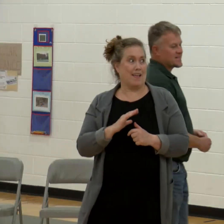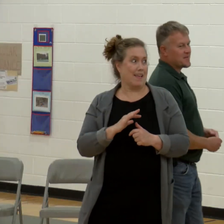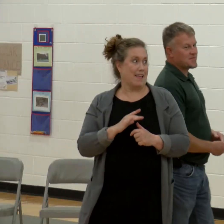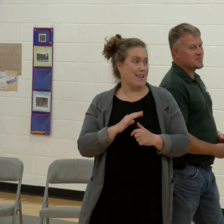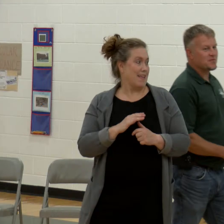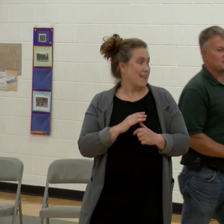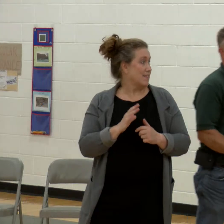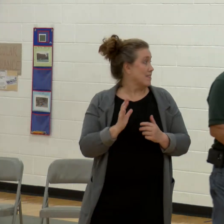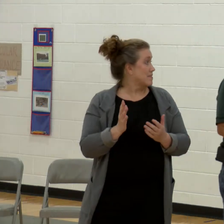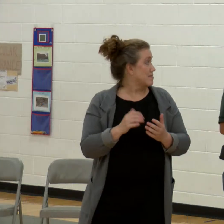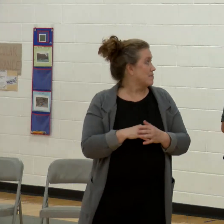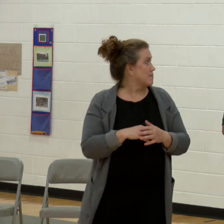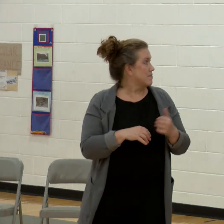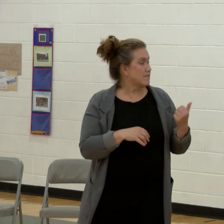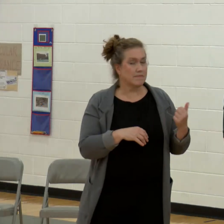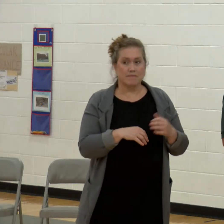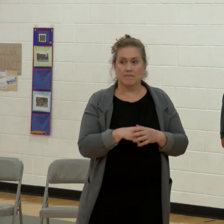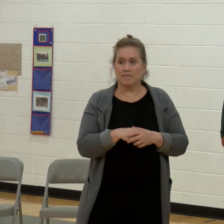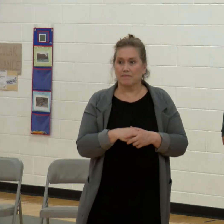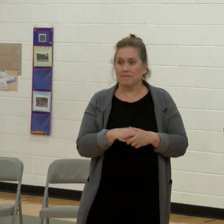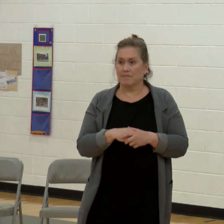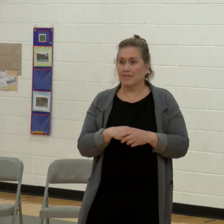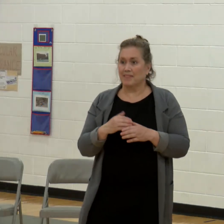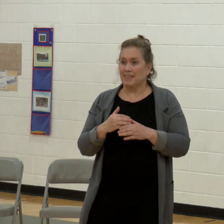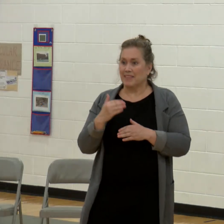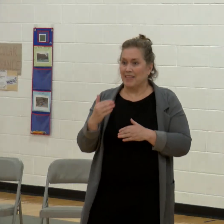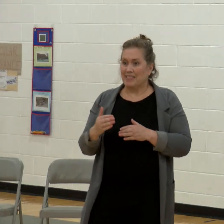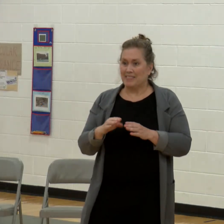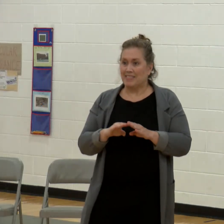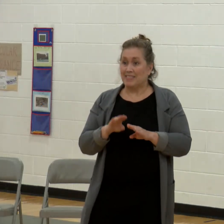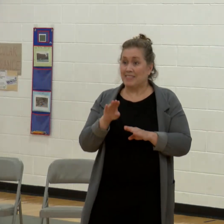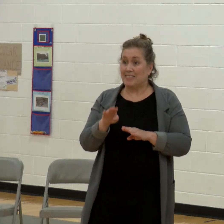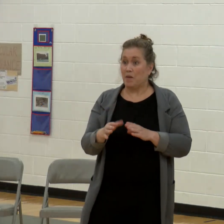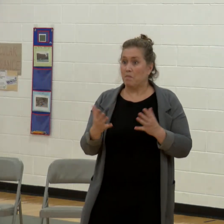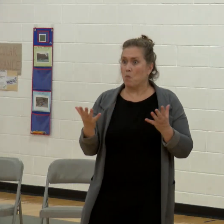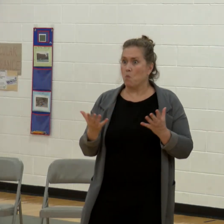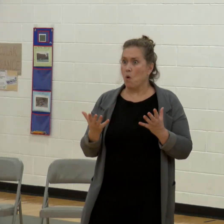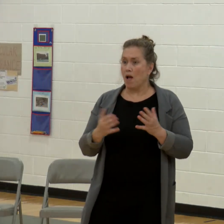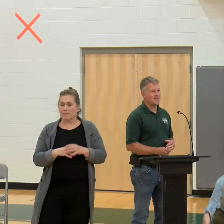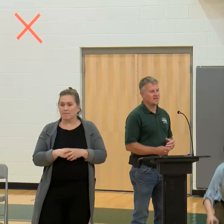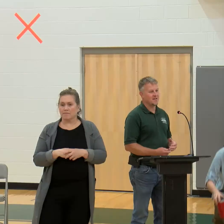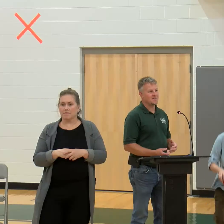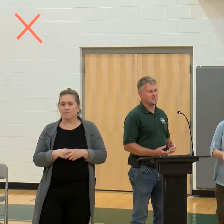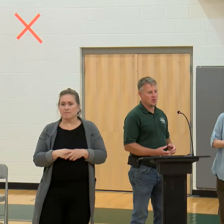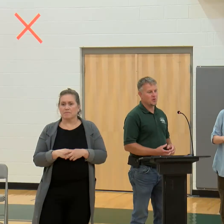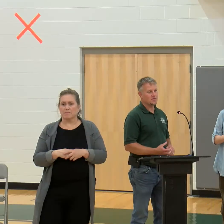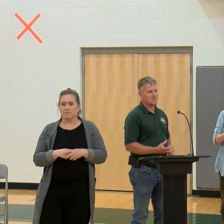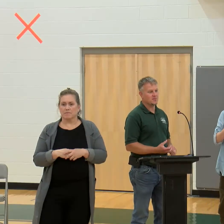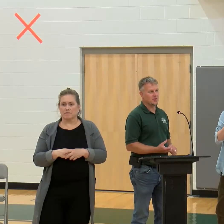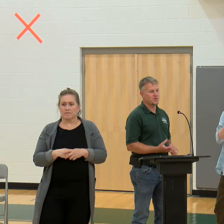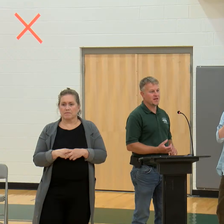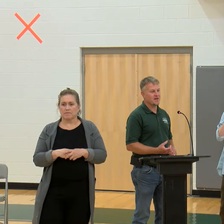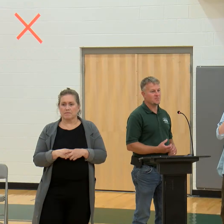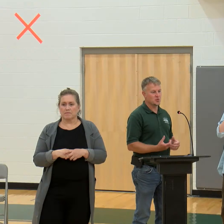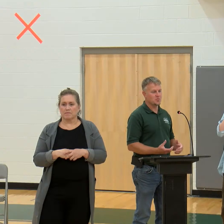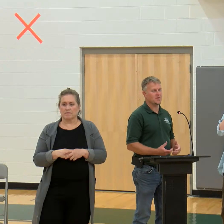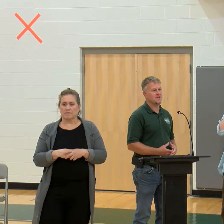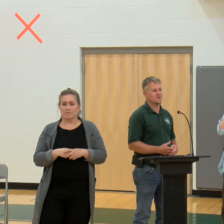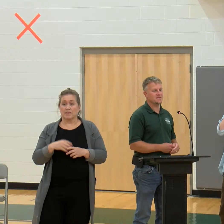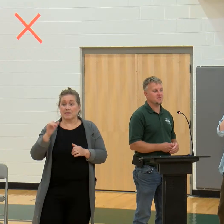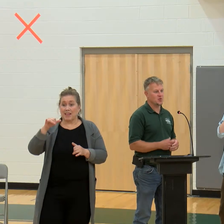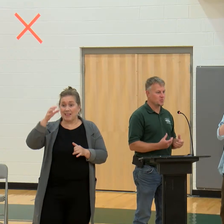The next steps moving forward would be to take this concept and get down in kind of the nuts and bolts to where we